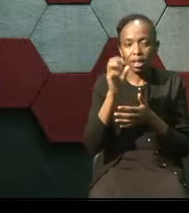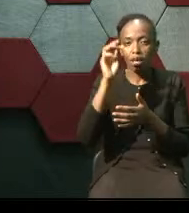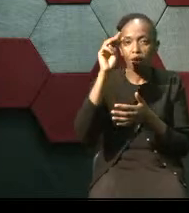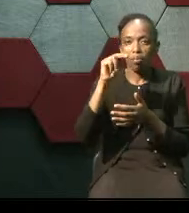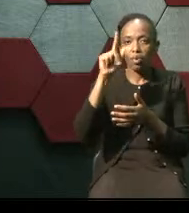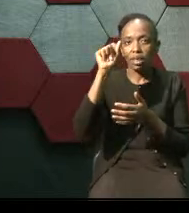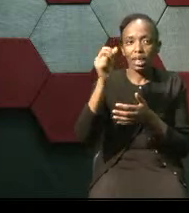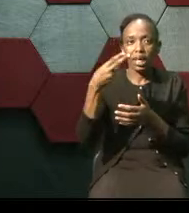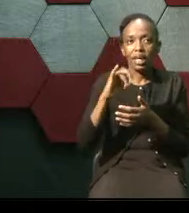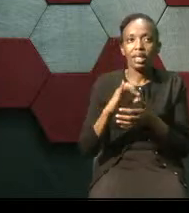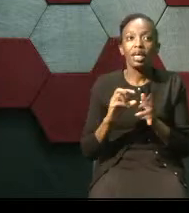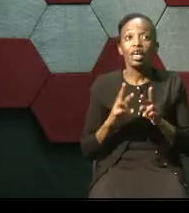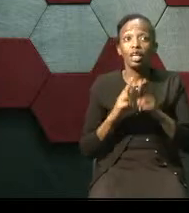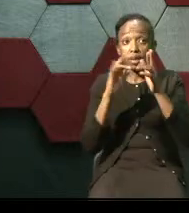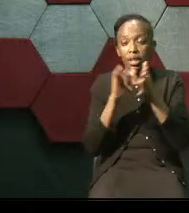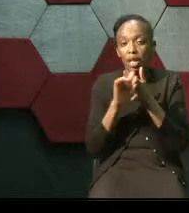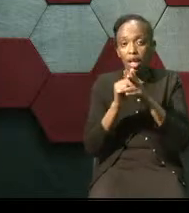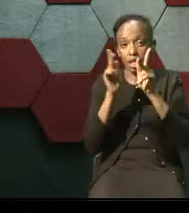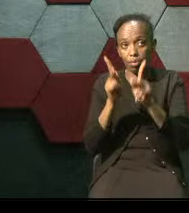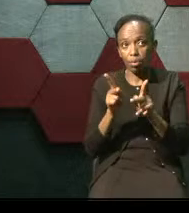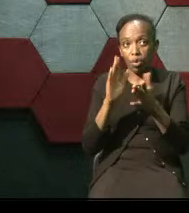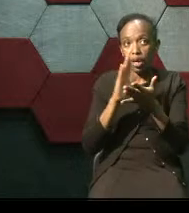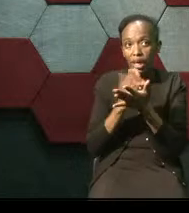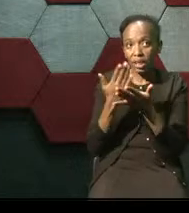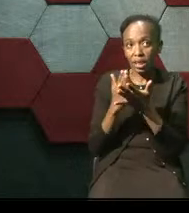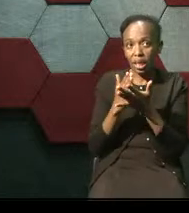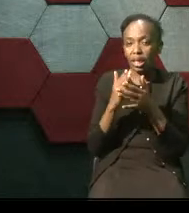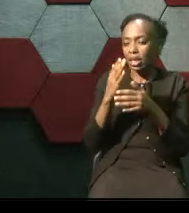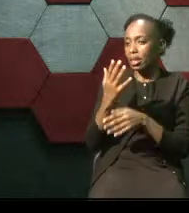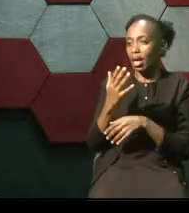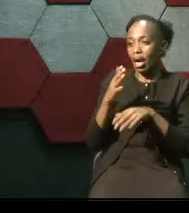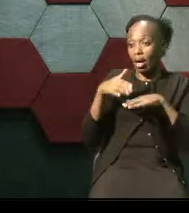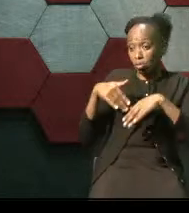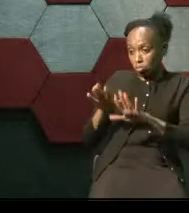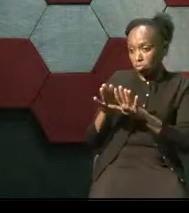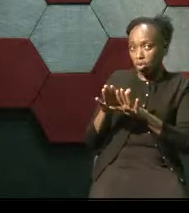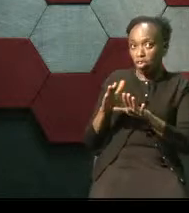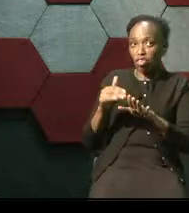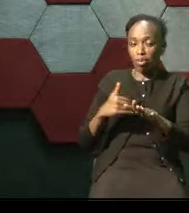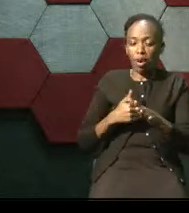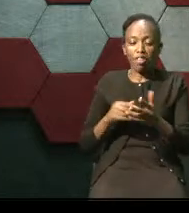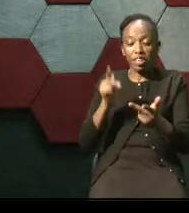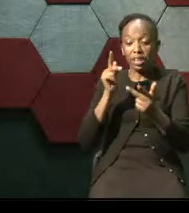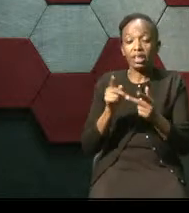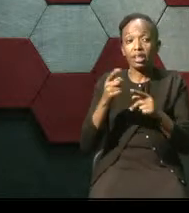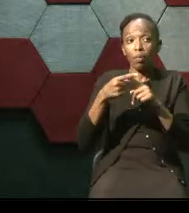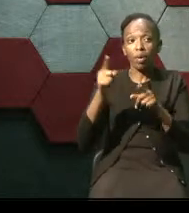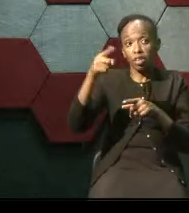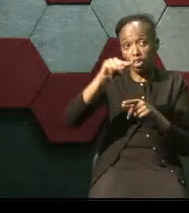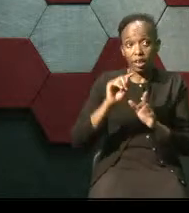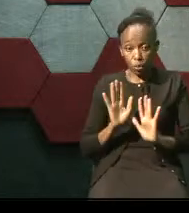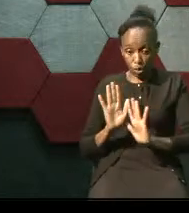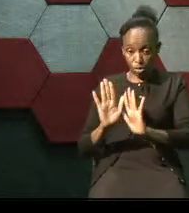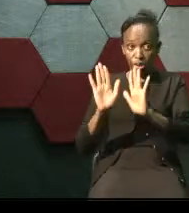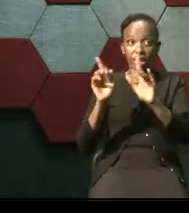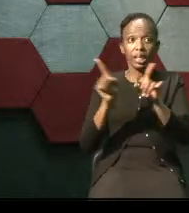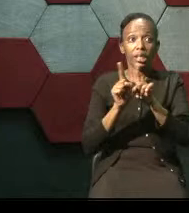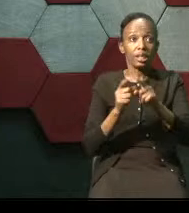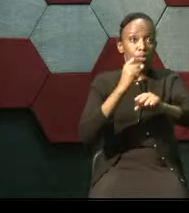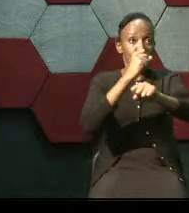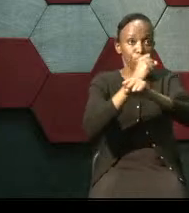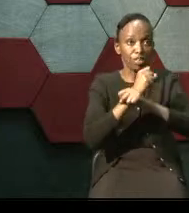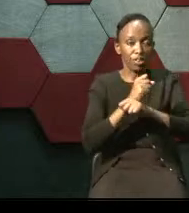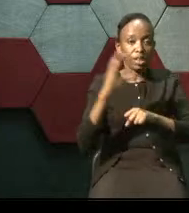entire Kwagyu reporting to us that people are shying away from carrying out these tests. So for us to avoid that and to prevent